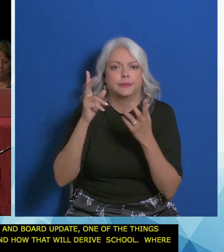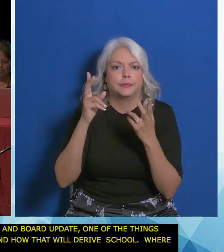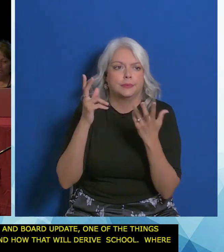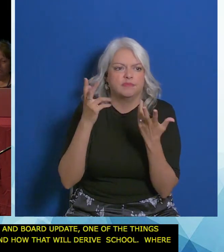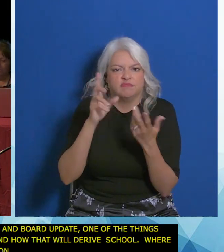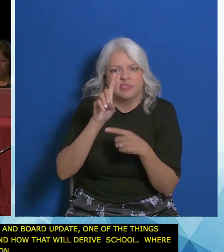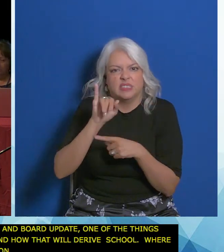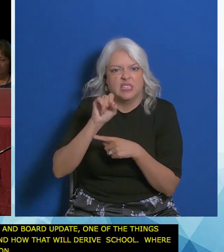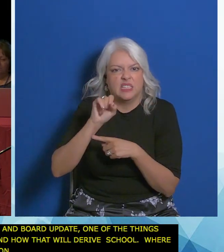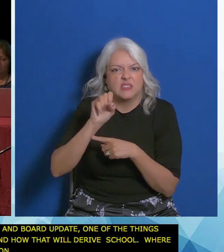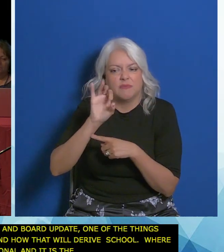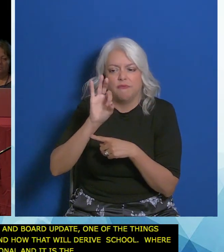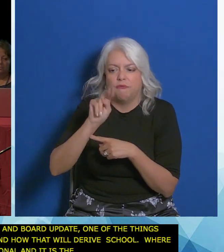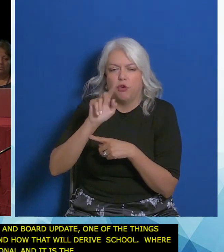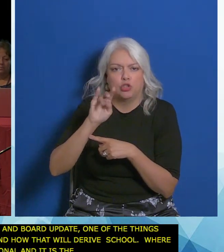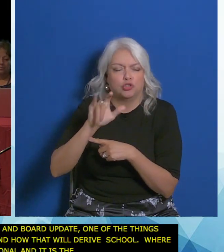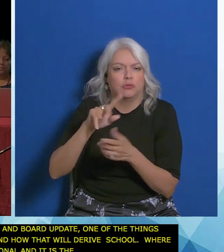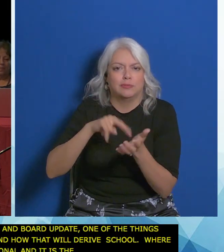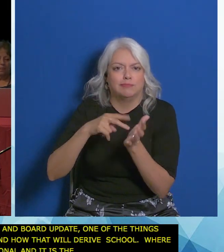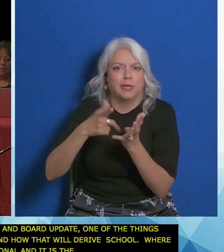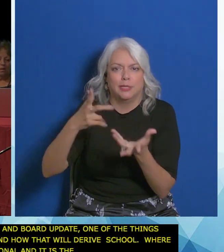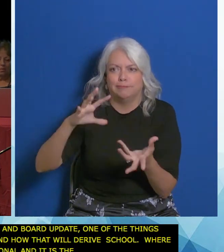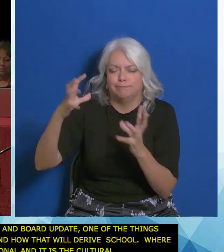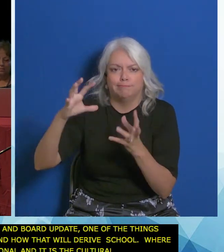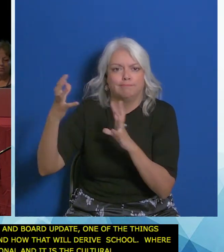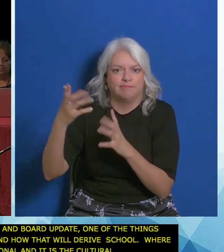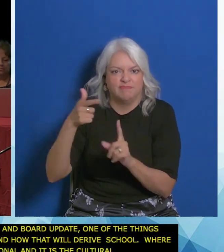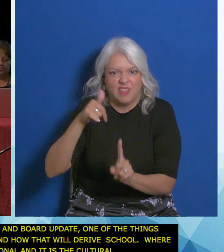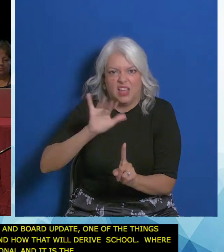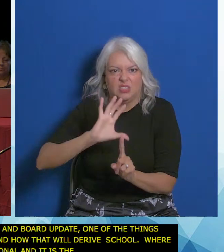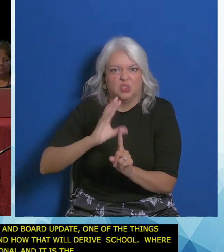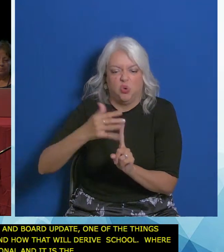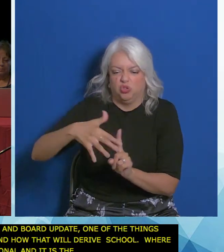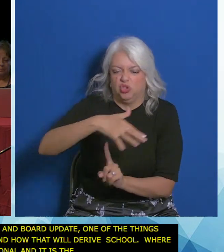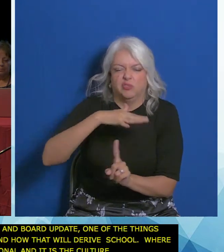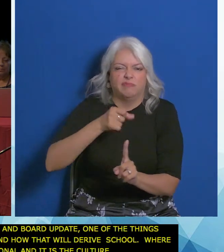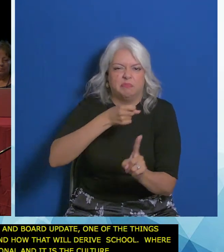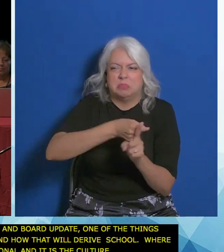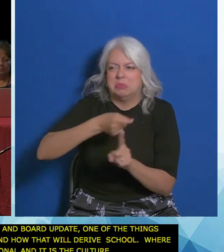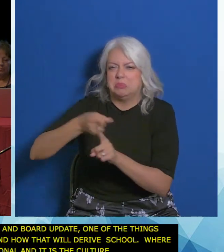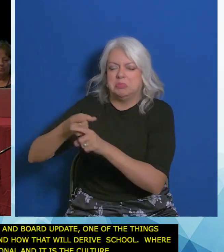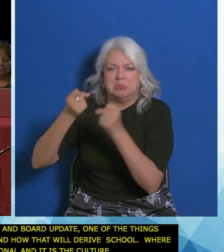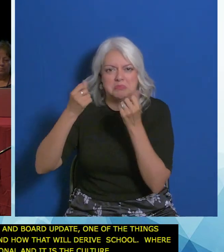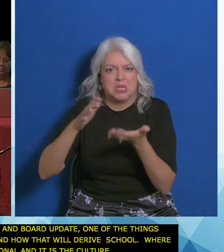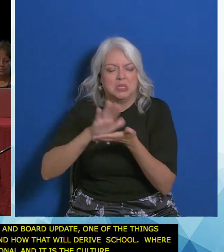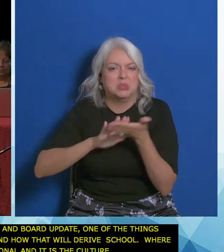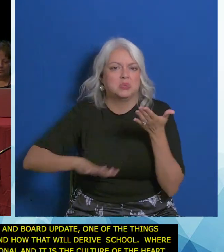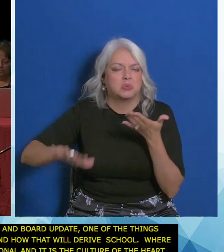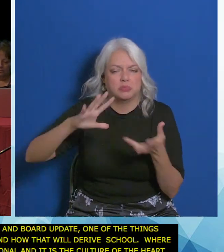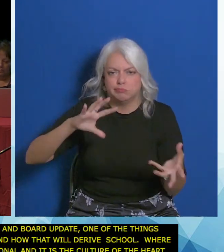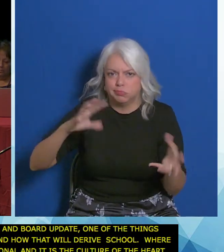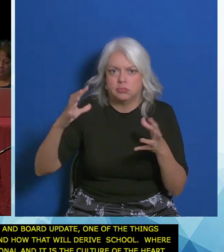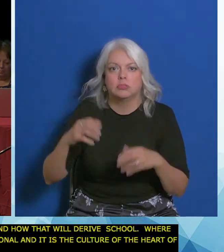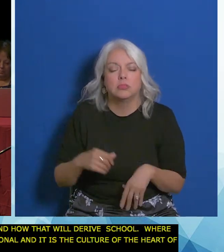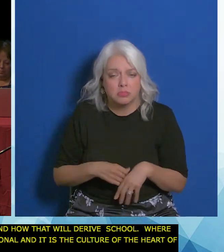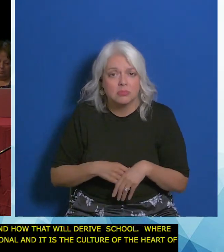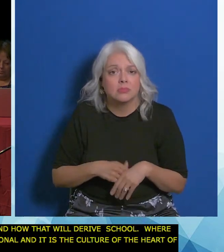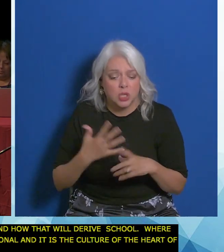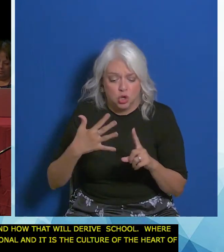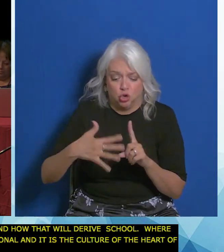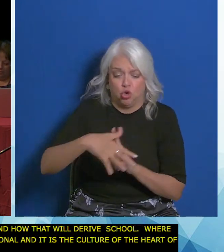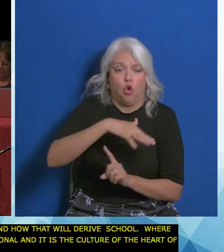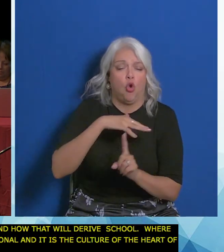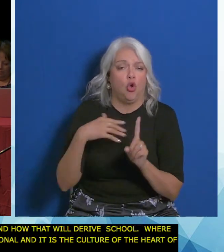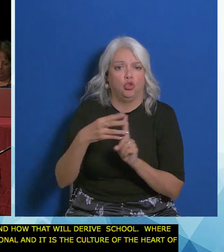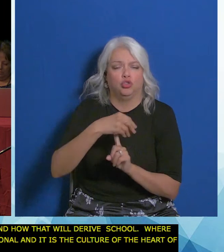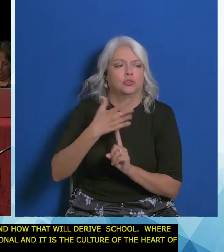culture that's the heart of that dysfunction. COVID has did a number on culture,